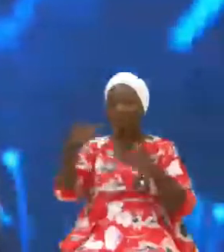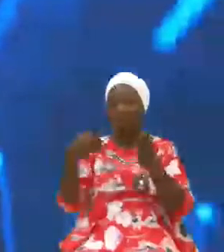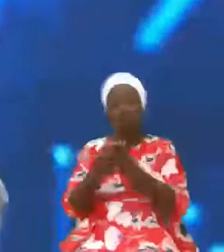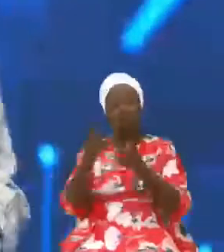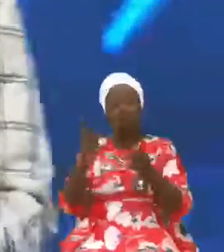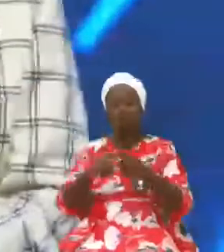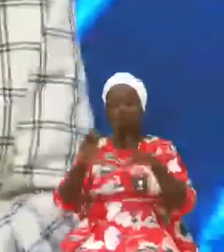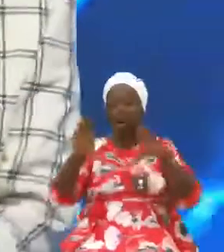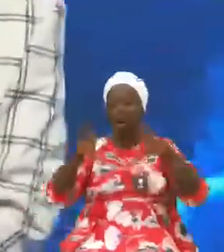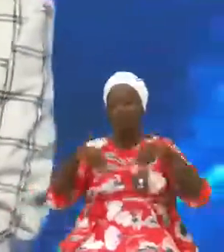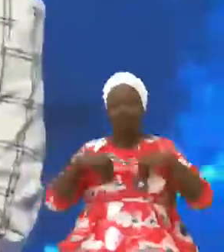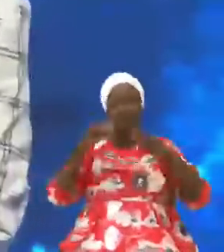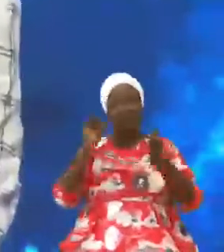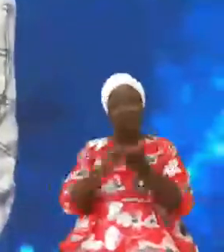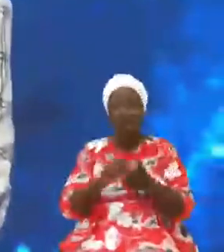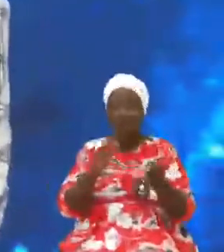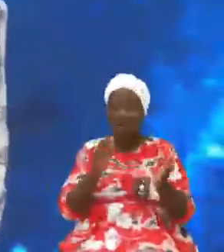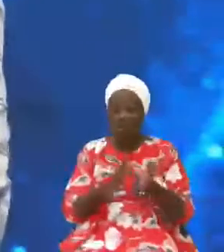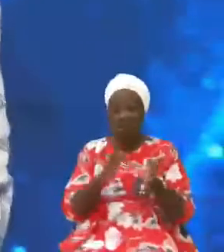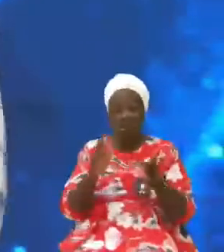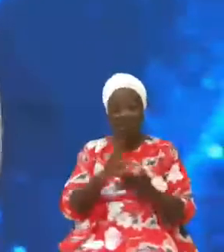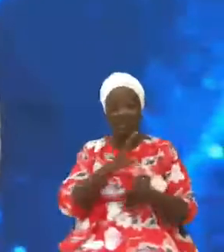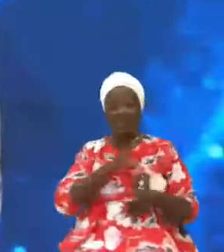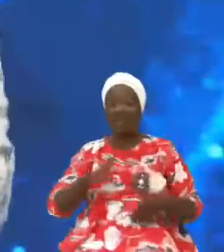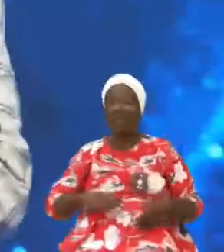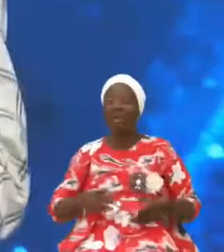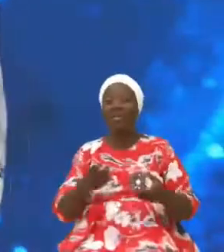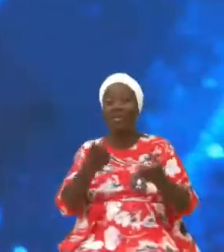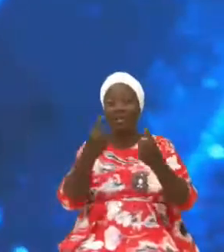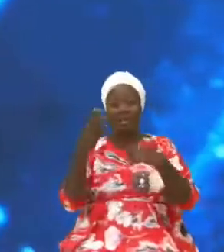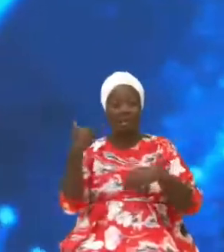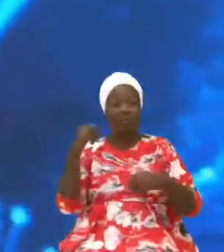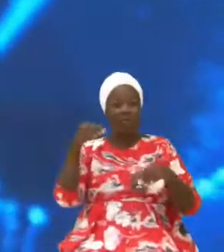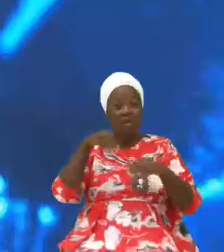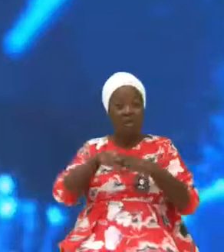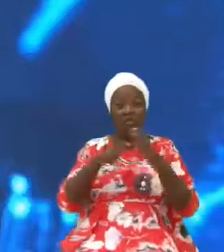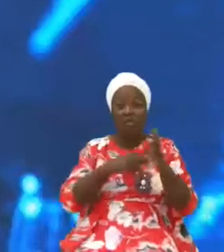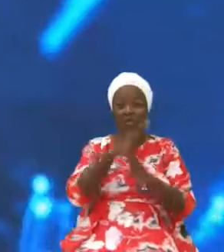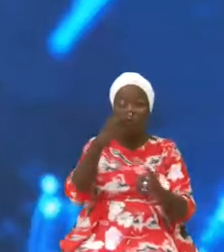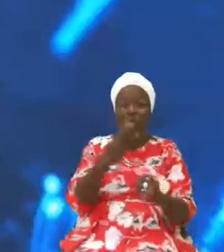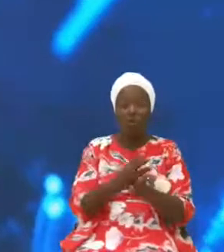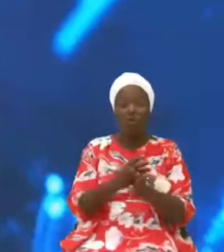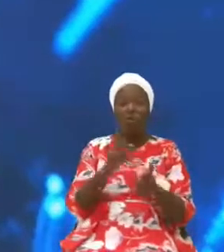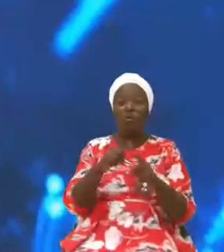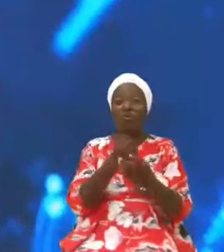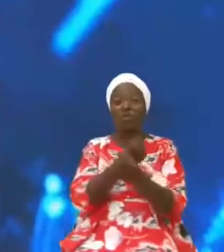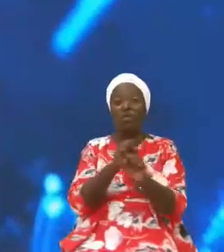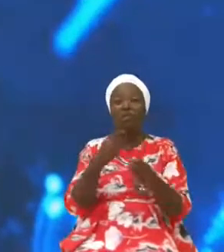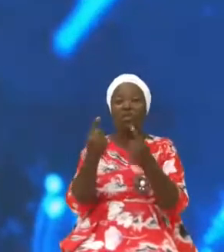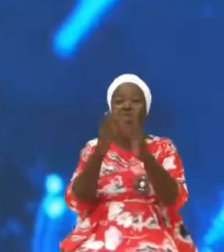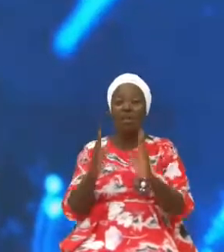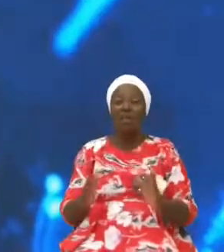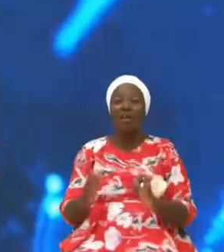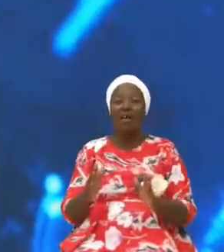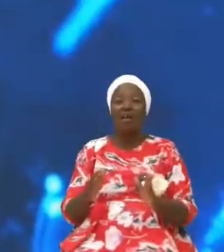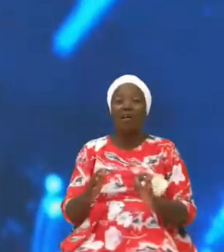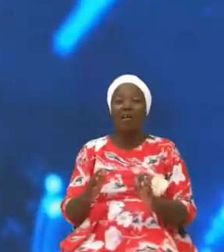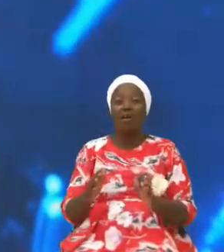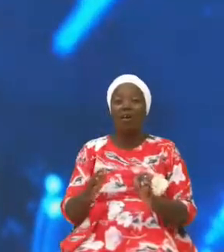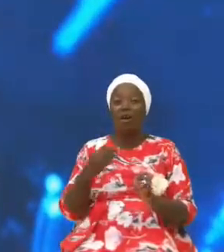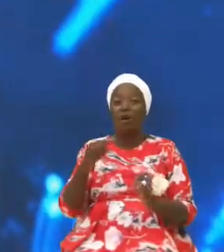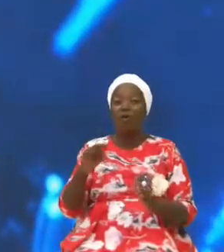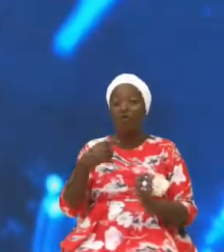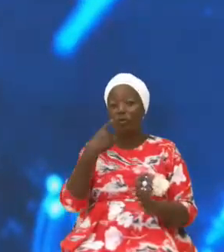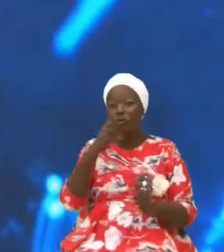saying and worthy of all to accept, that Jesus Christ came into the